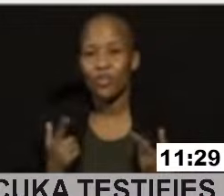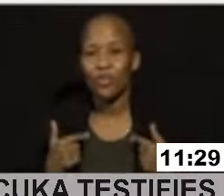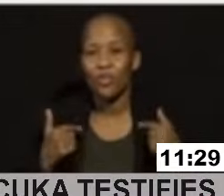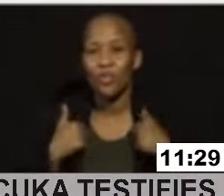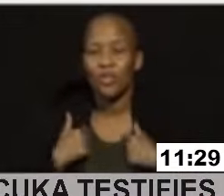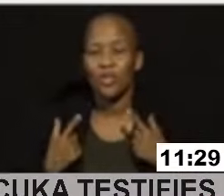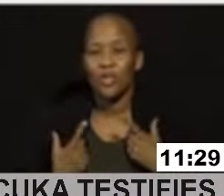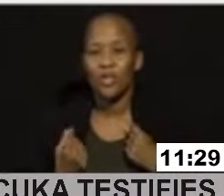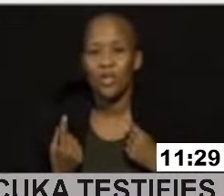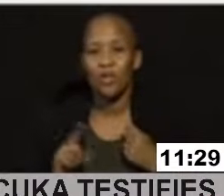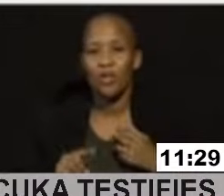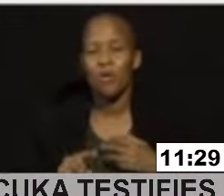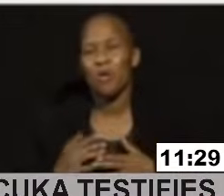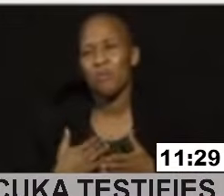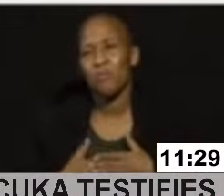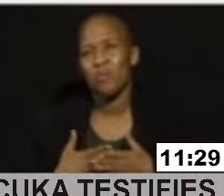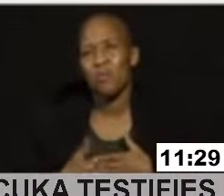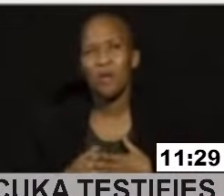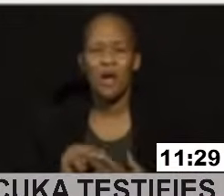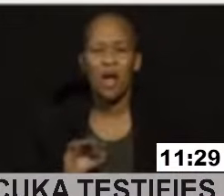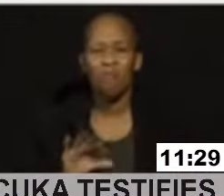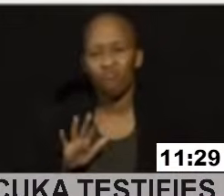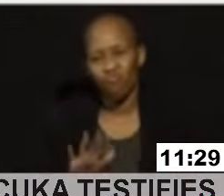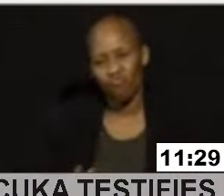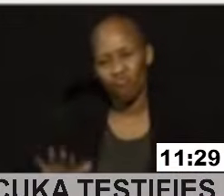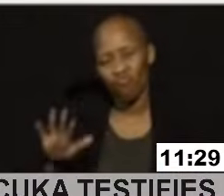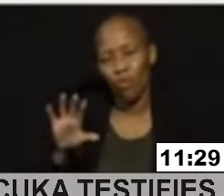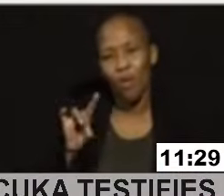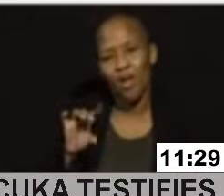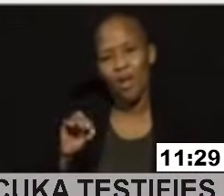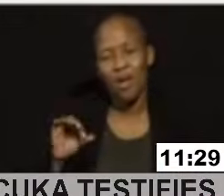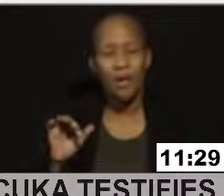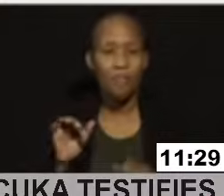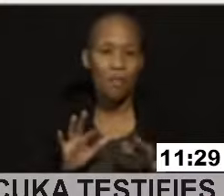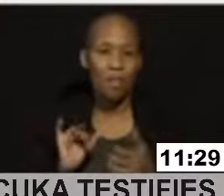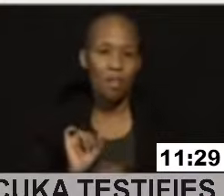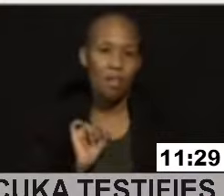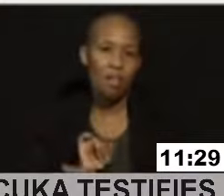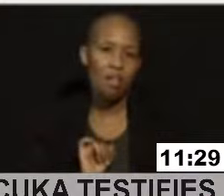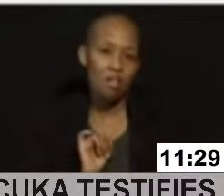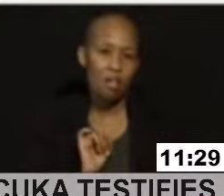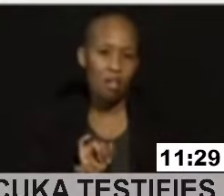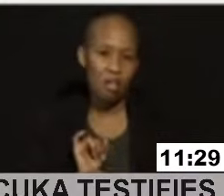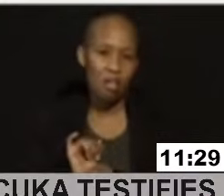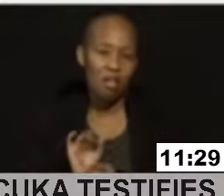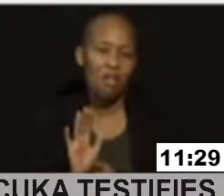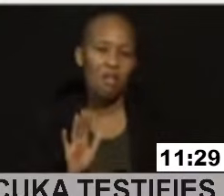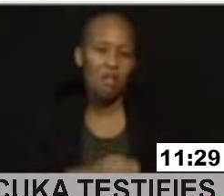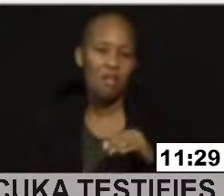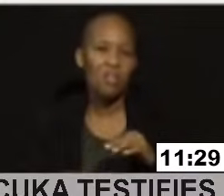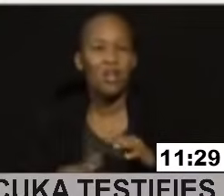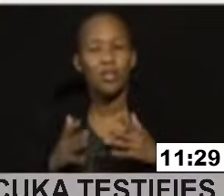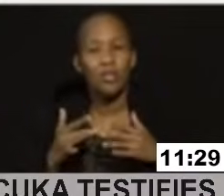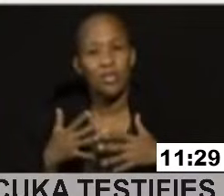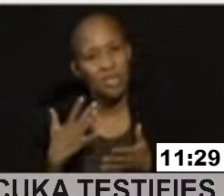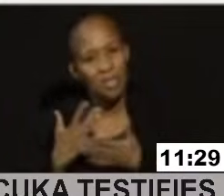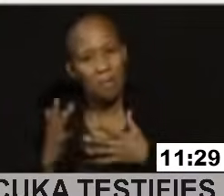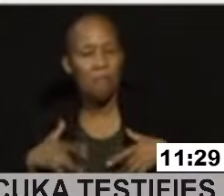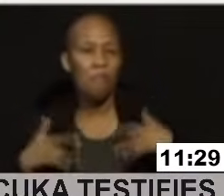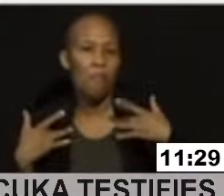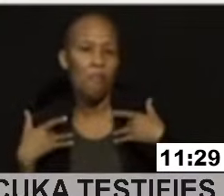we had probably more than 100 people who had been arrested and charged and others served life imprisonment.